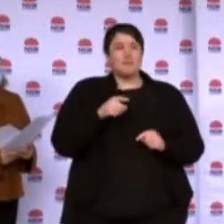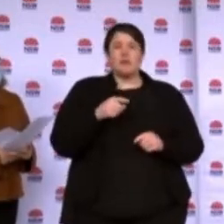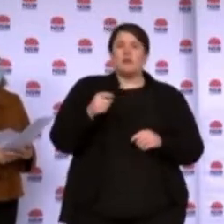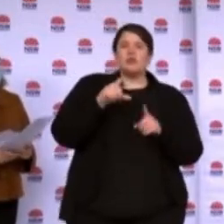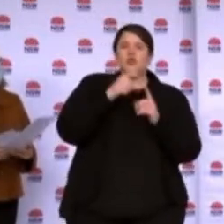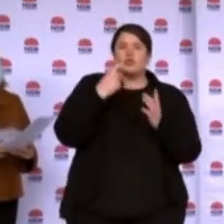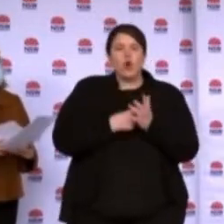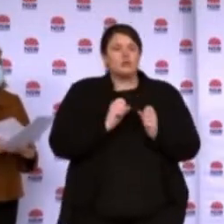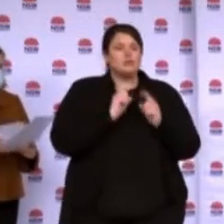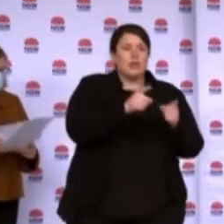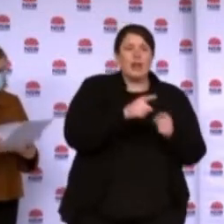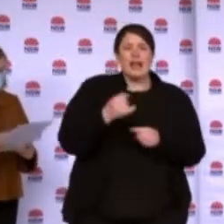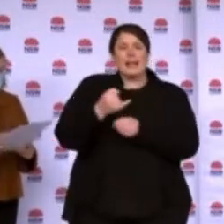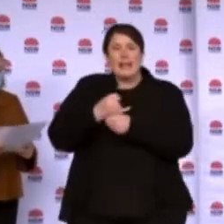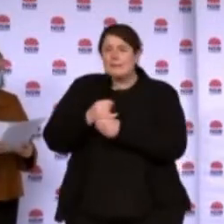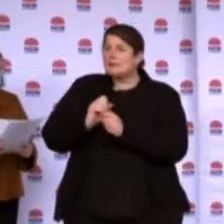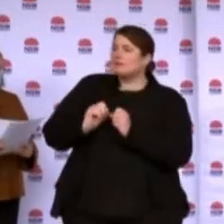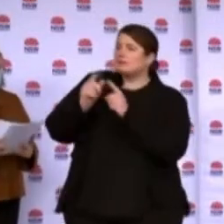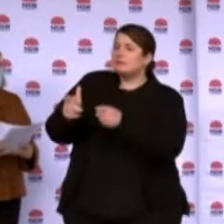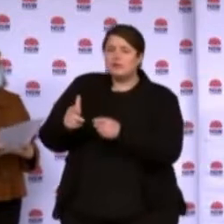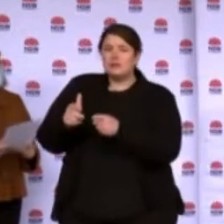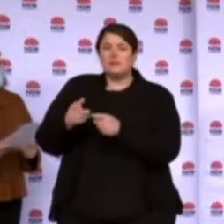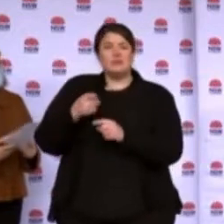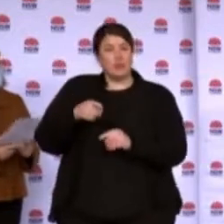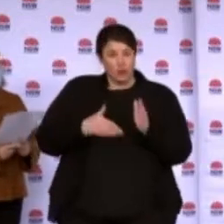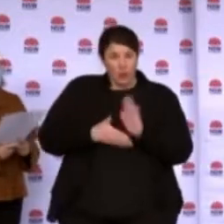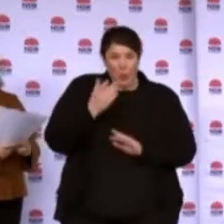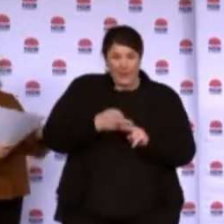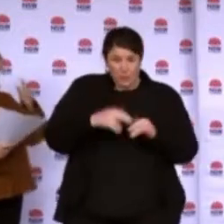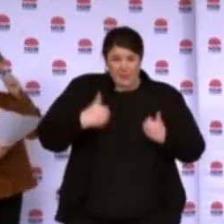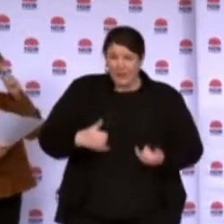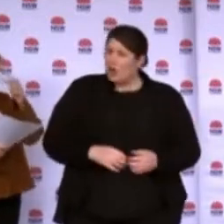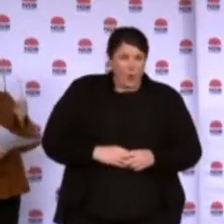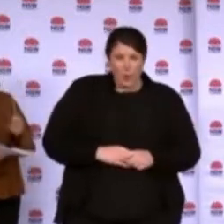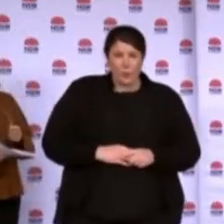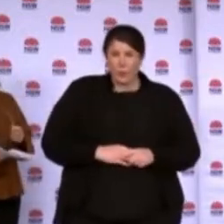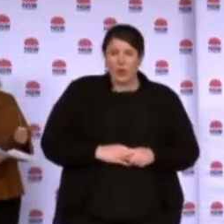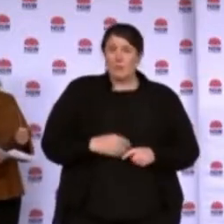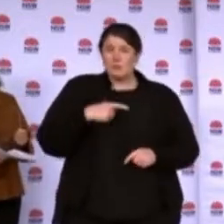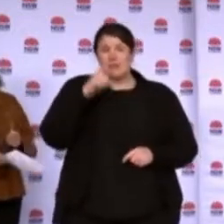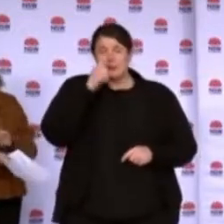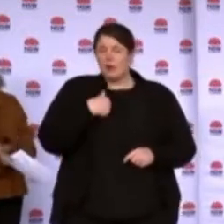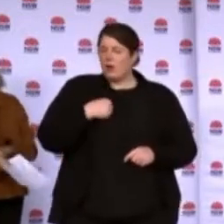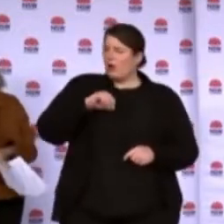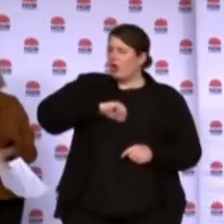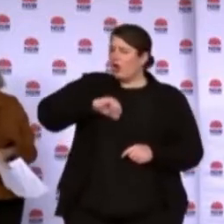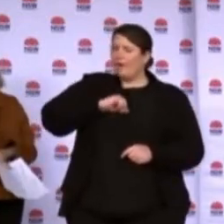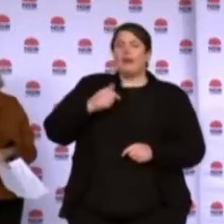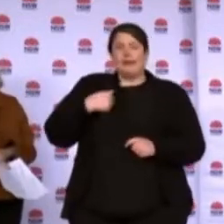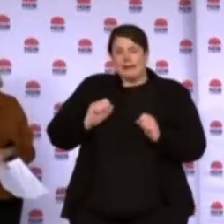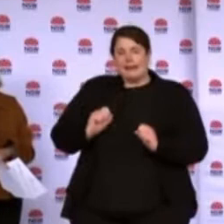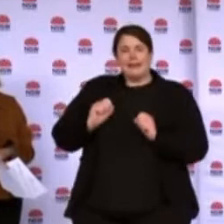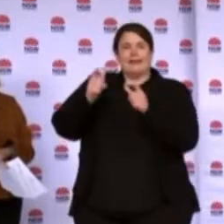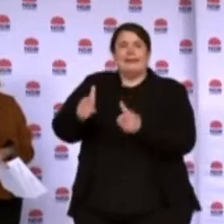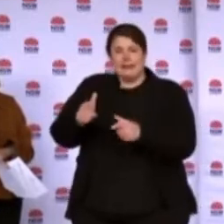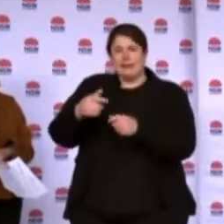medical centre, a pharmacist or a GP if you have symptoms, because we're seeing people unfortunately turn up to waiting